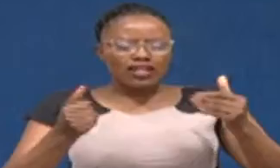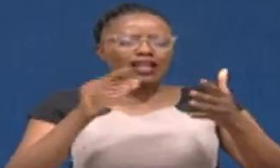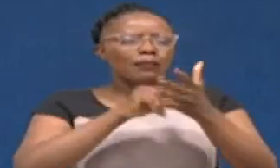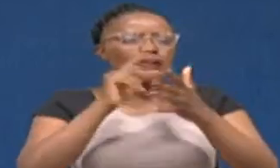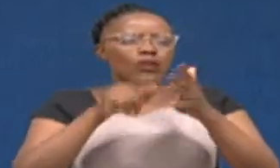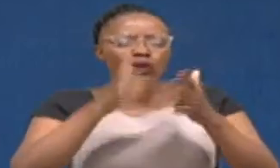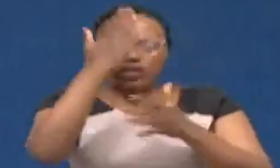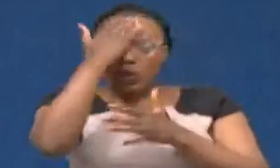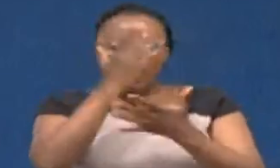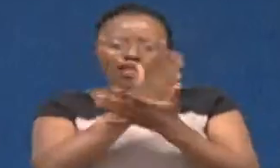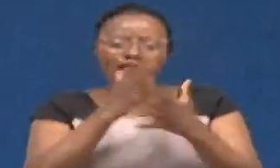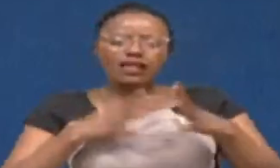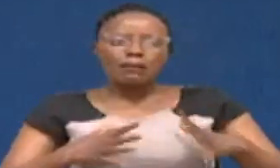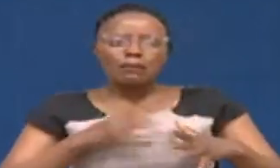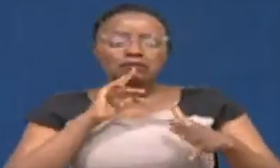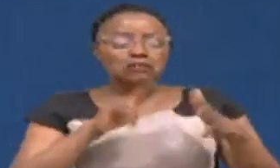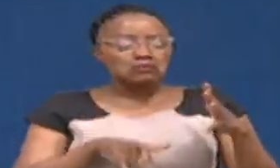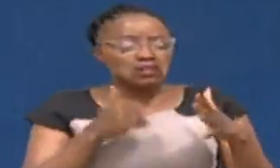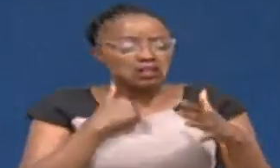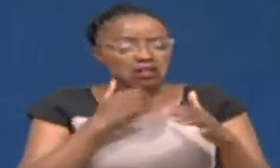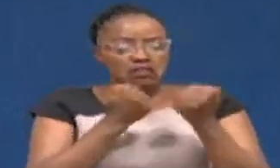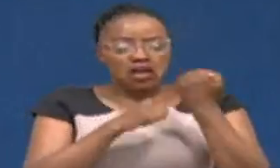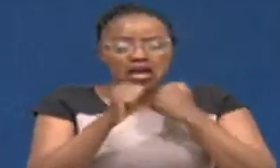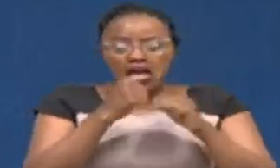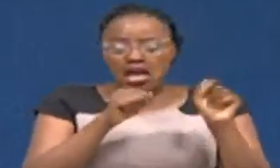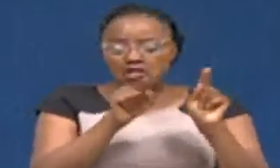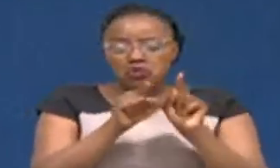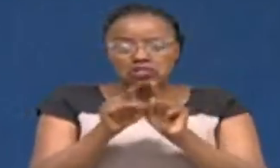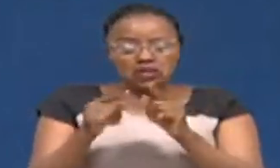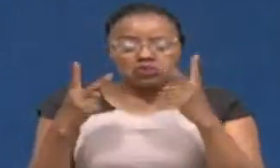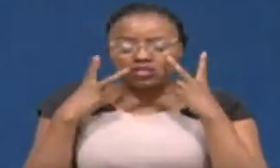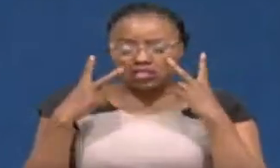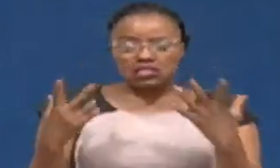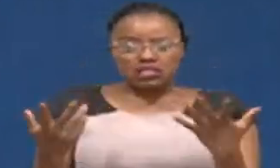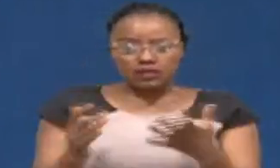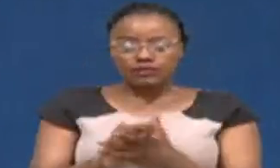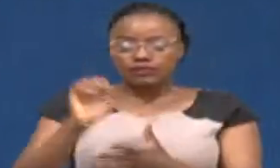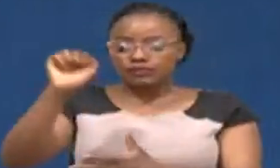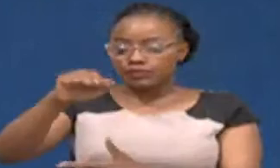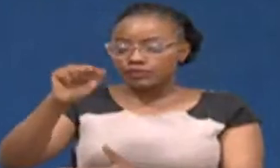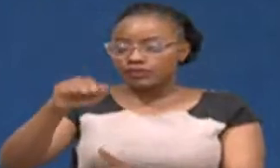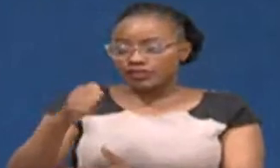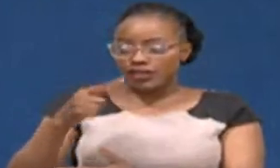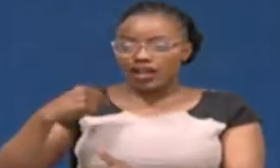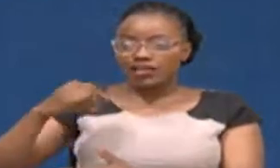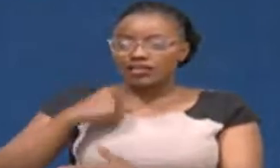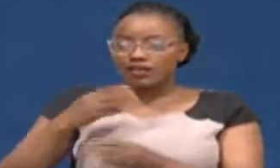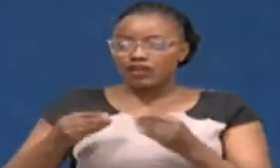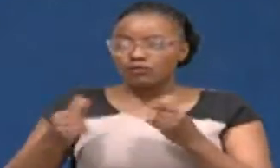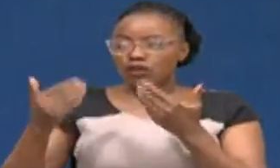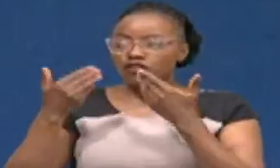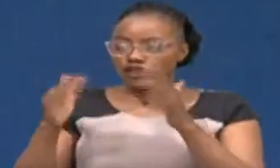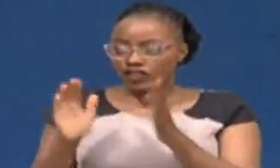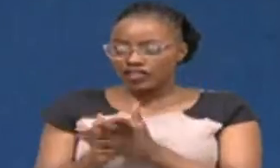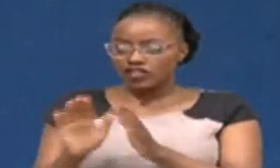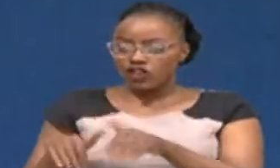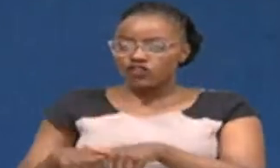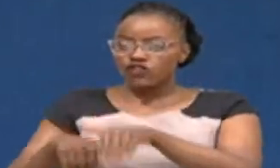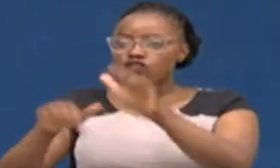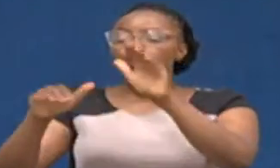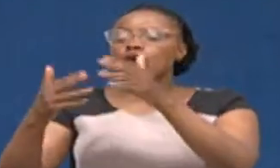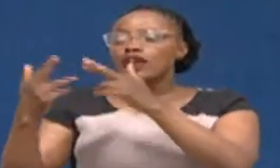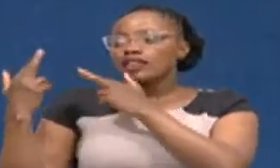mean? Because there are some people who are saying you need to take more punitive action. Yes, we have dealt with them according